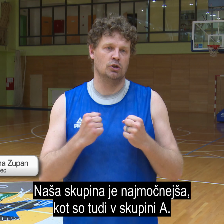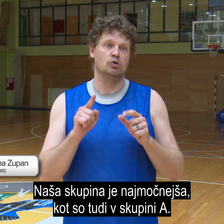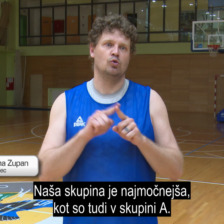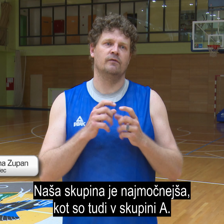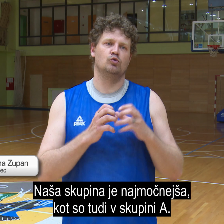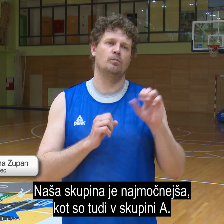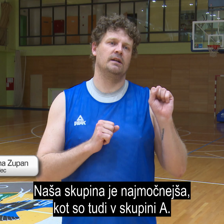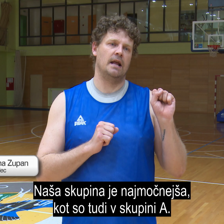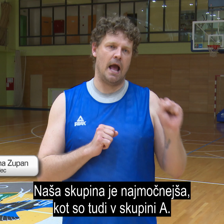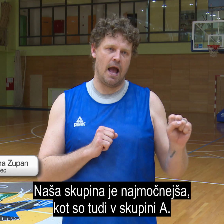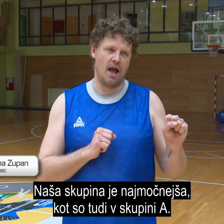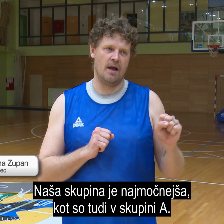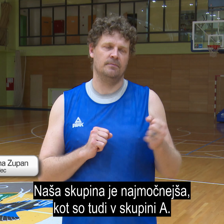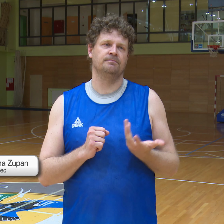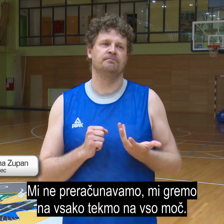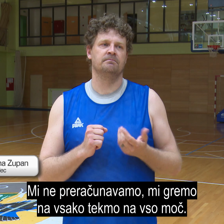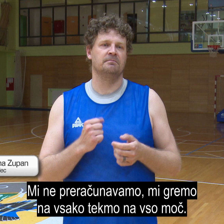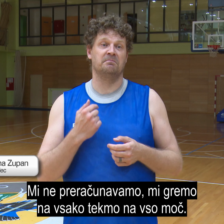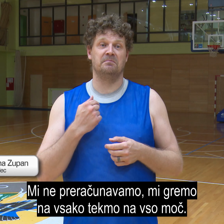your DeLorean.